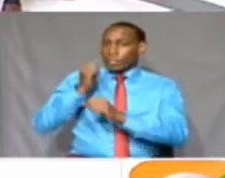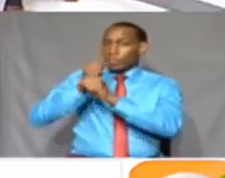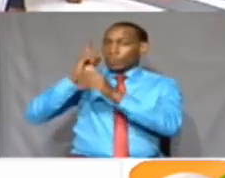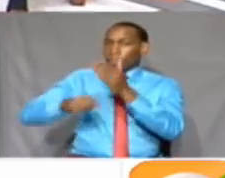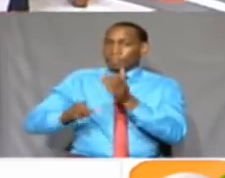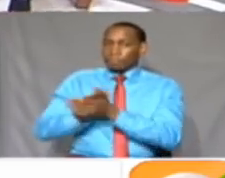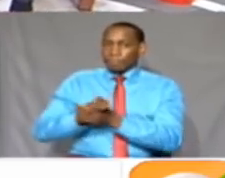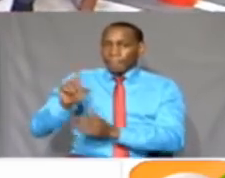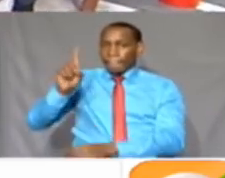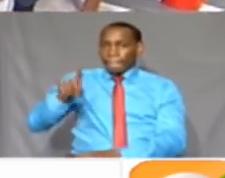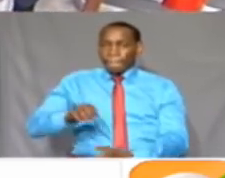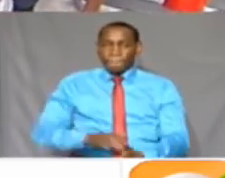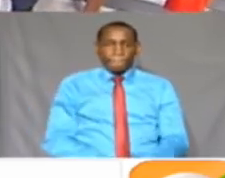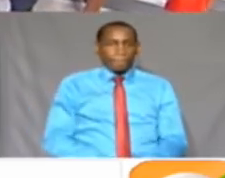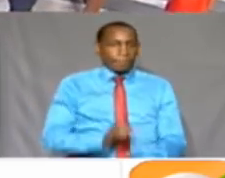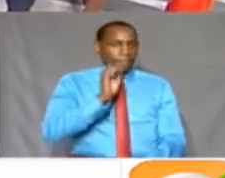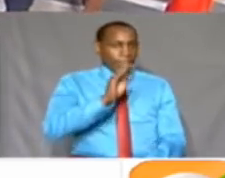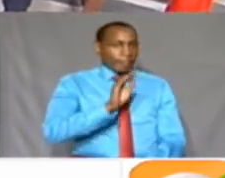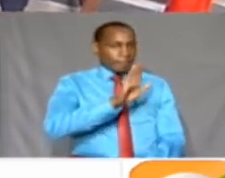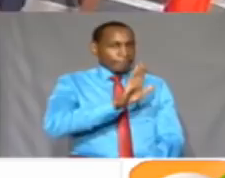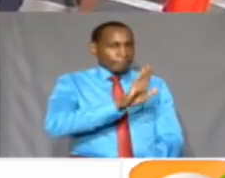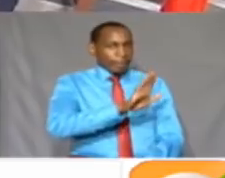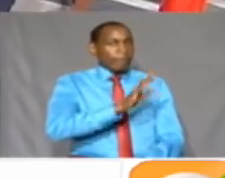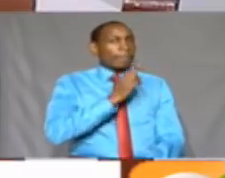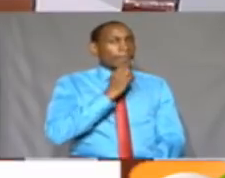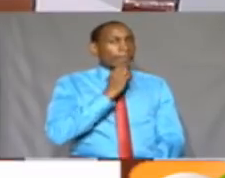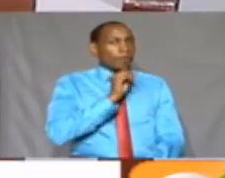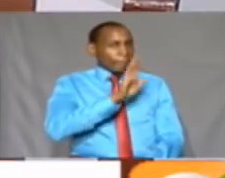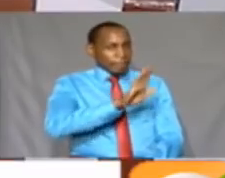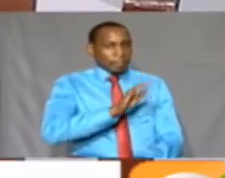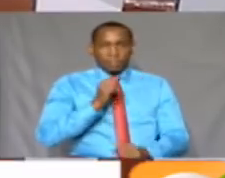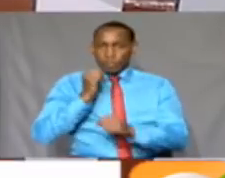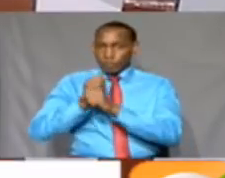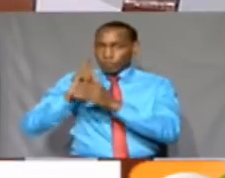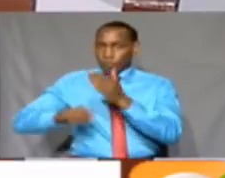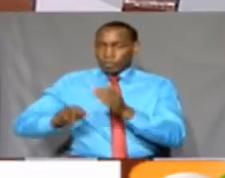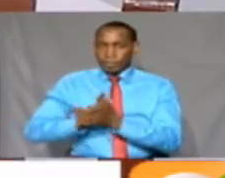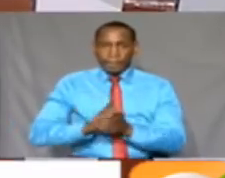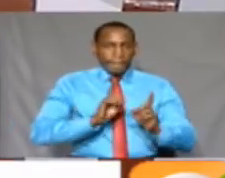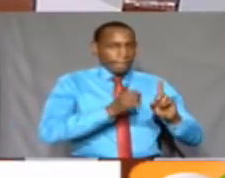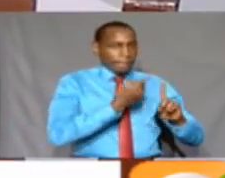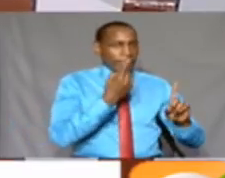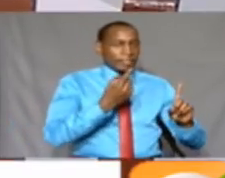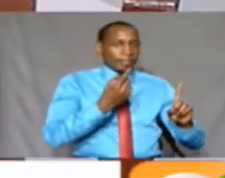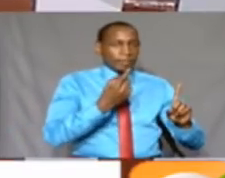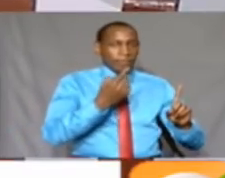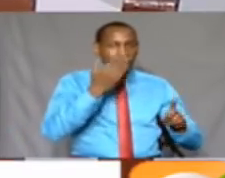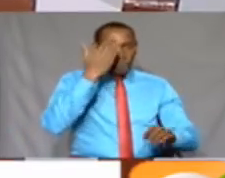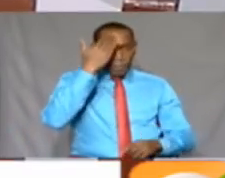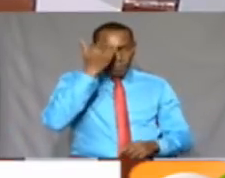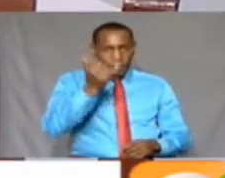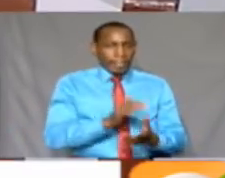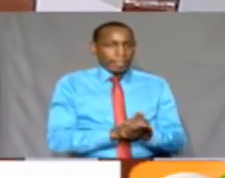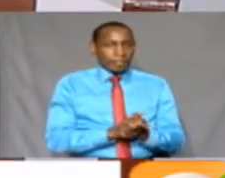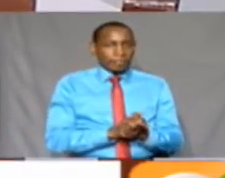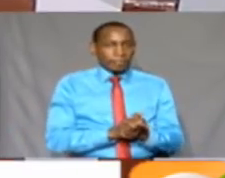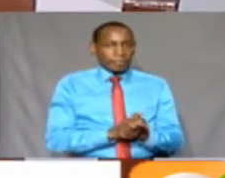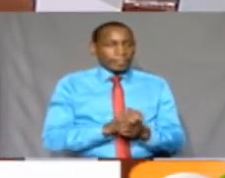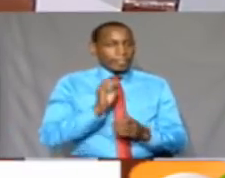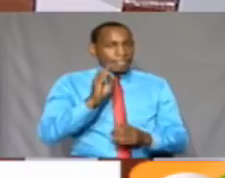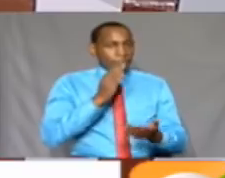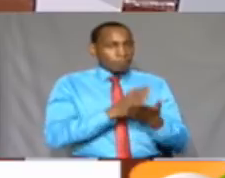him? If that was my child? Yes, if that was your boy. First of all, why would he be getting that level if he was my